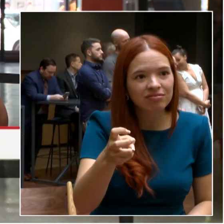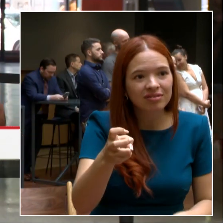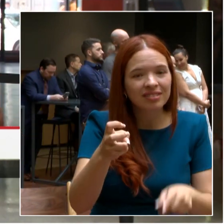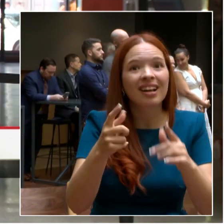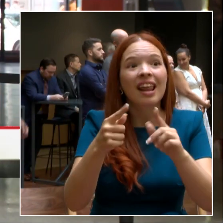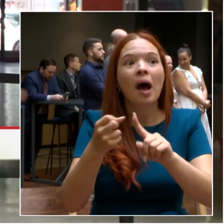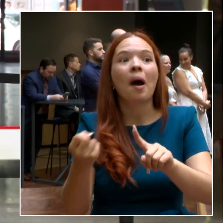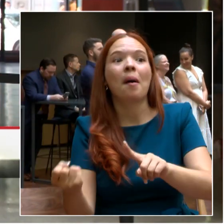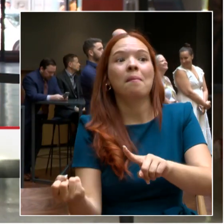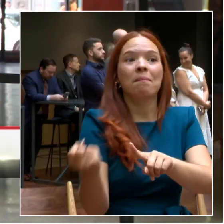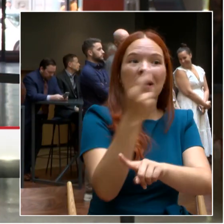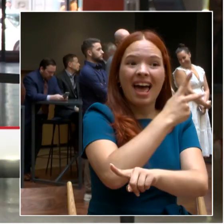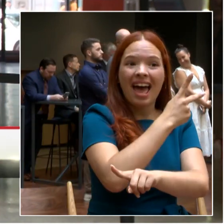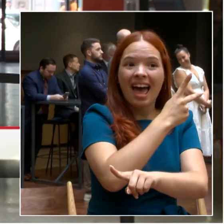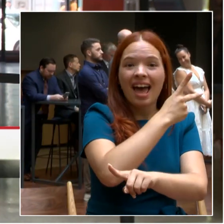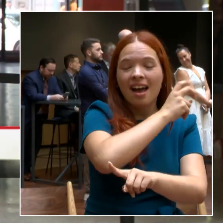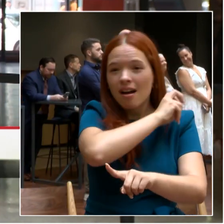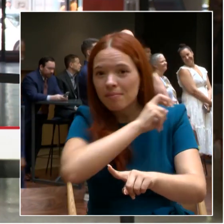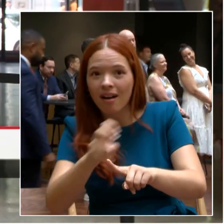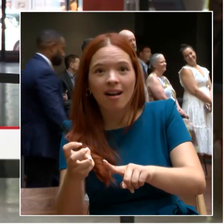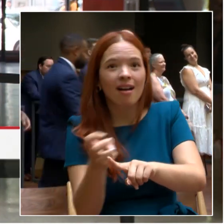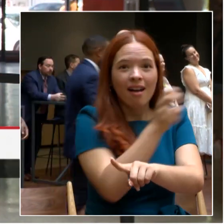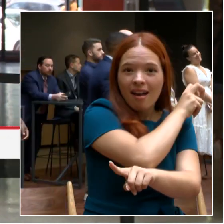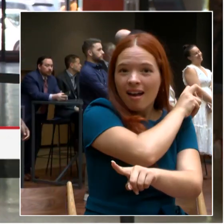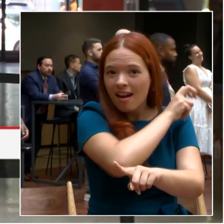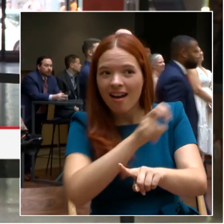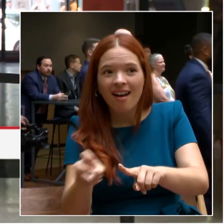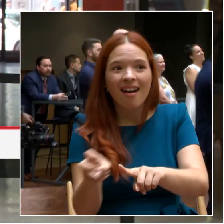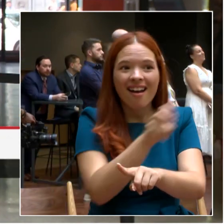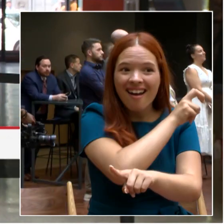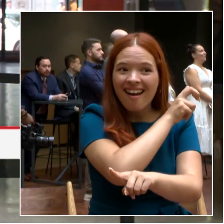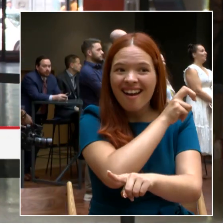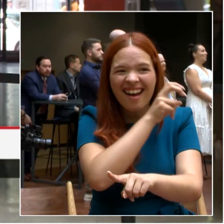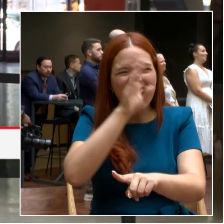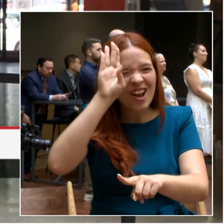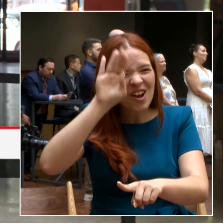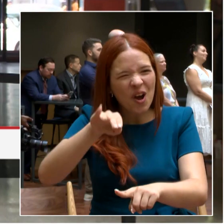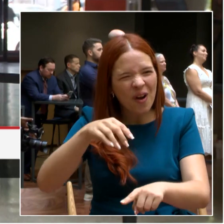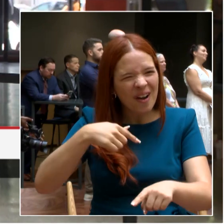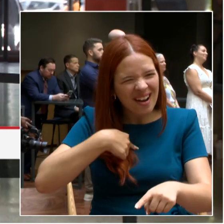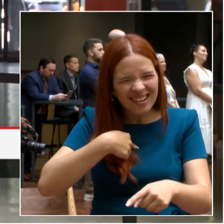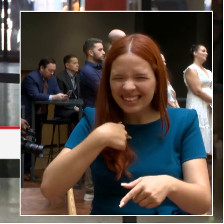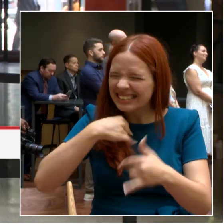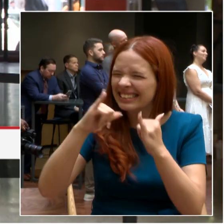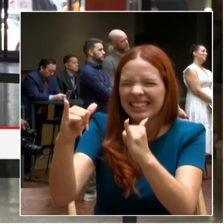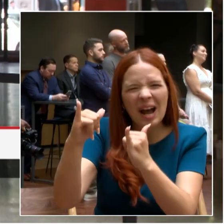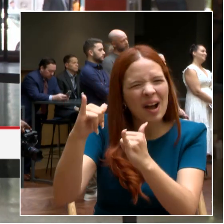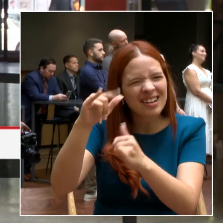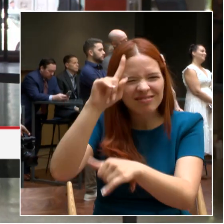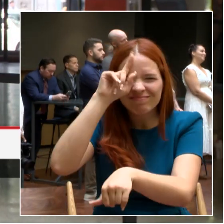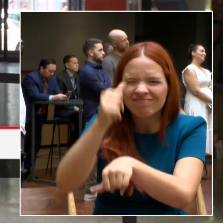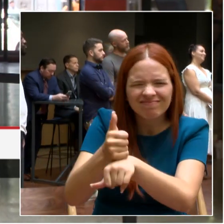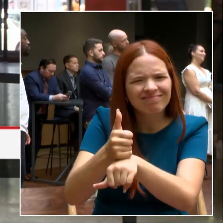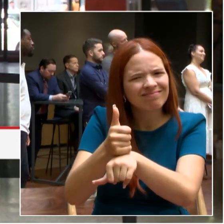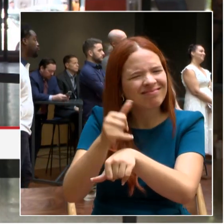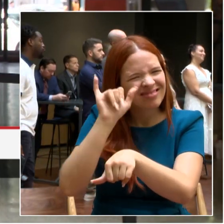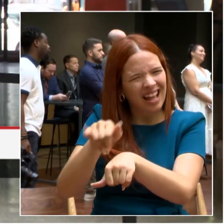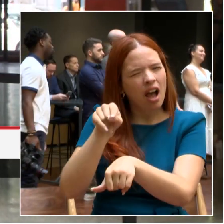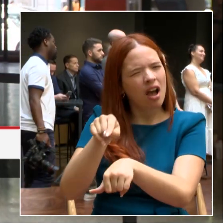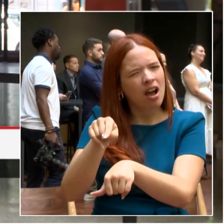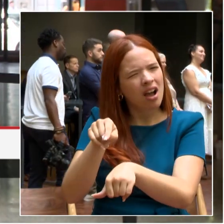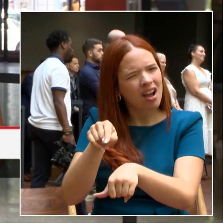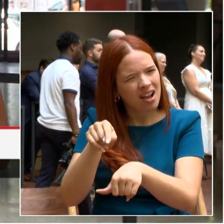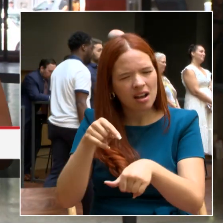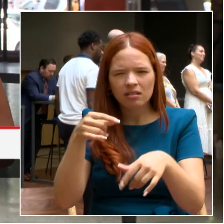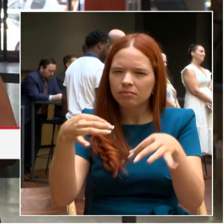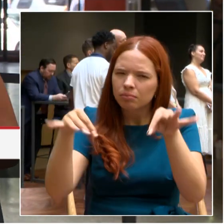think. That the work of the federal government is here in Washington, D.C. People working shoulder to